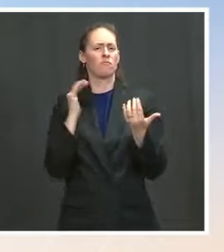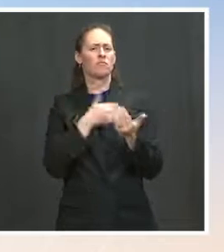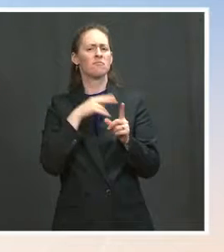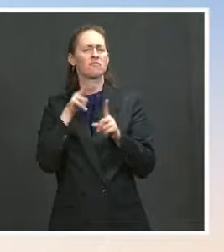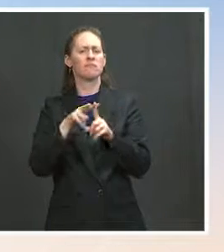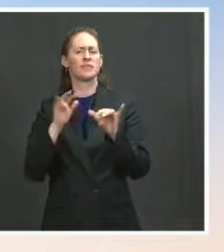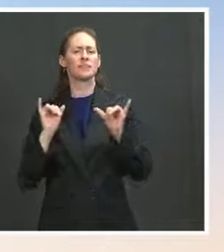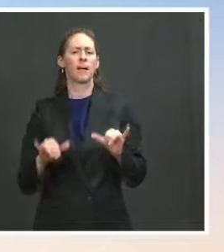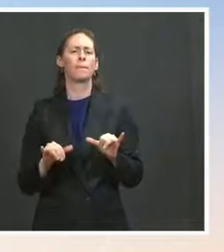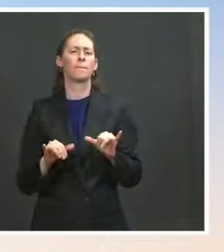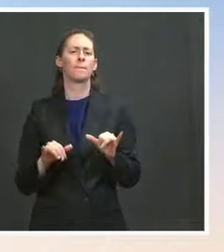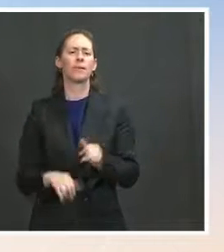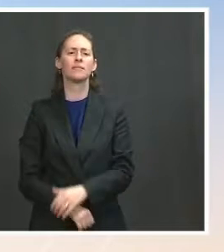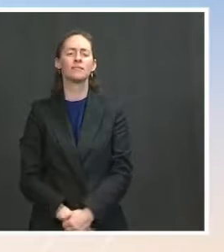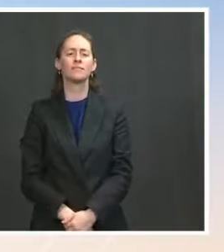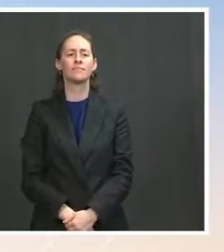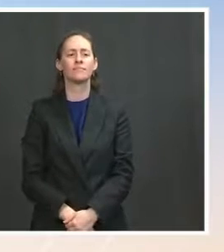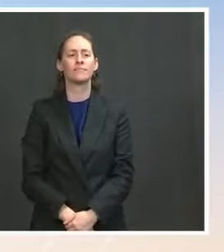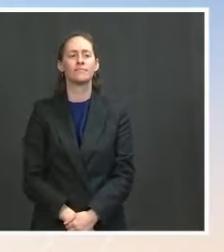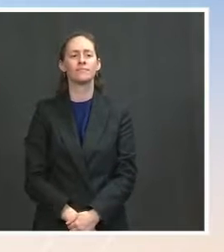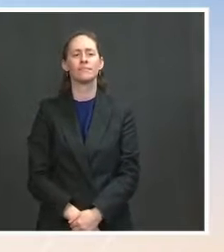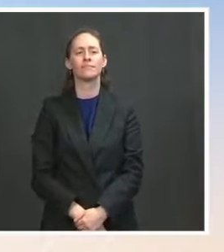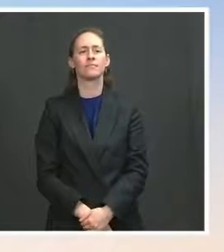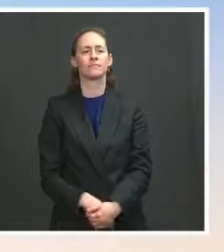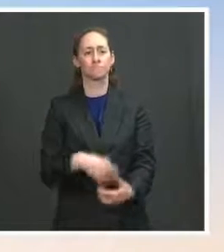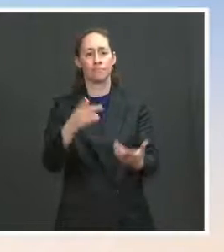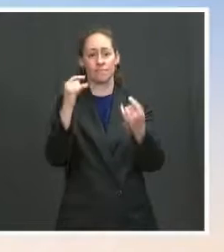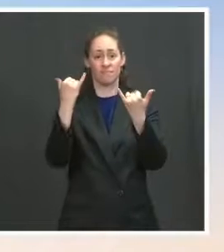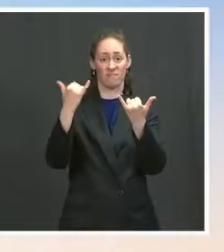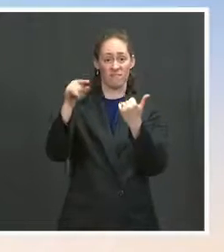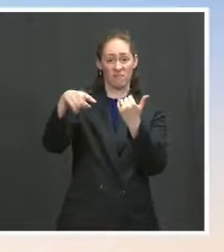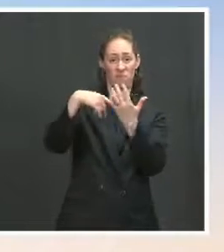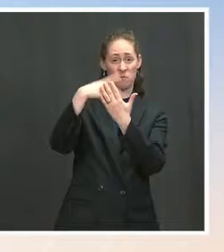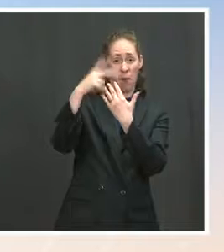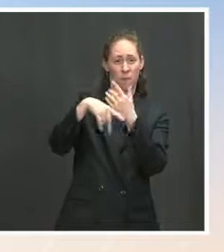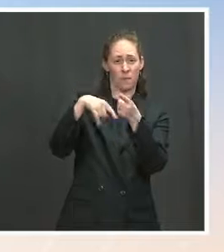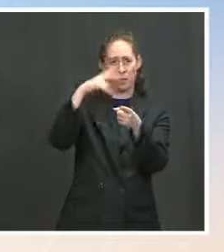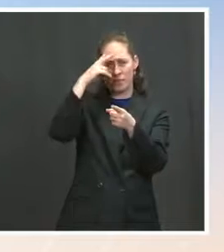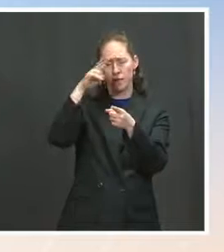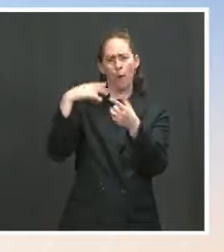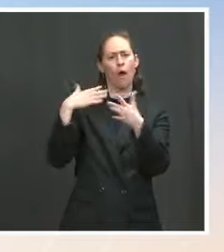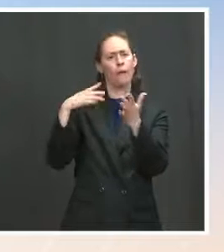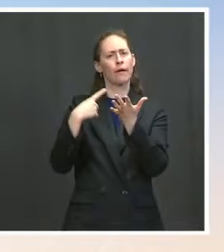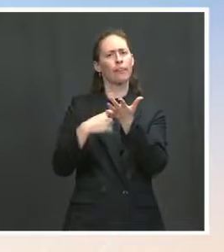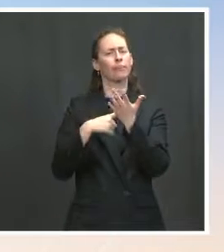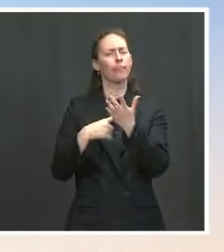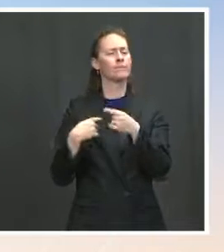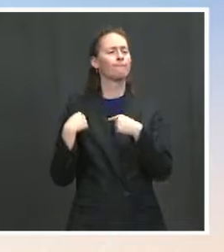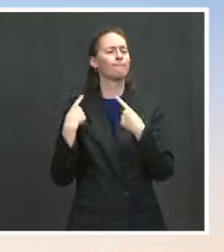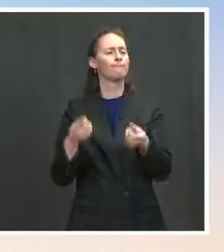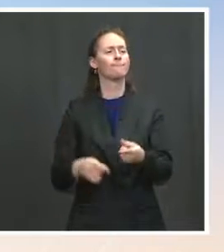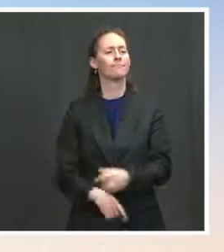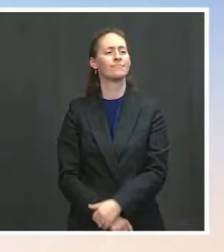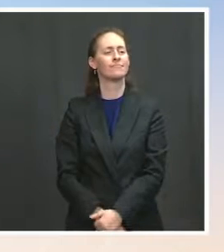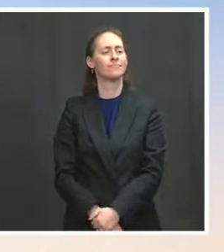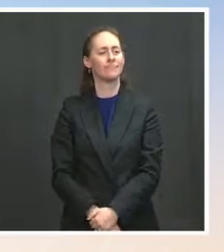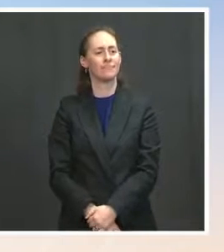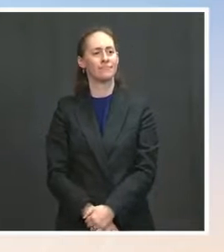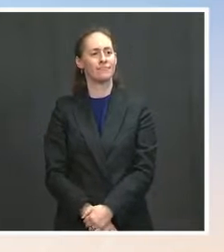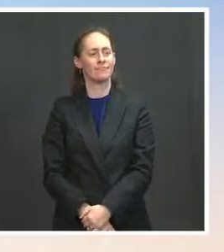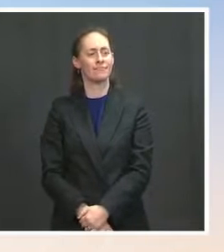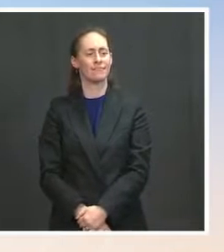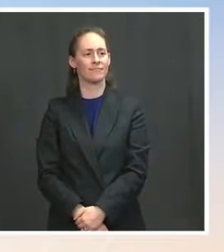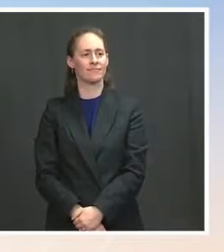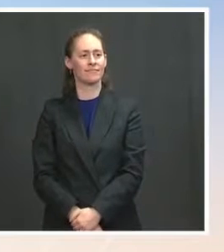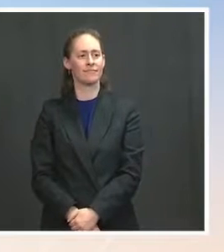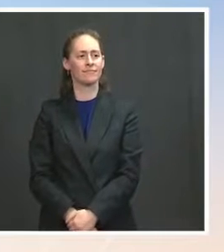Remain in Mexico program is something we've long talked about our commitment to. Brittany, go ahead. Thanks, Jen. The president has tasked Vice President Harris with two contentious, if